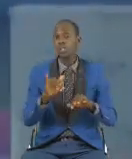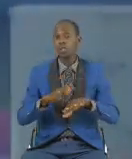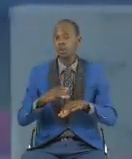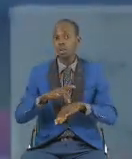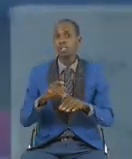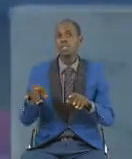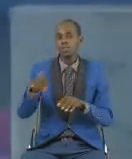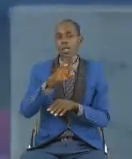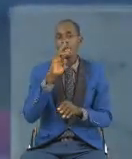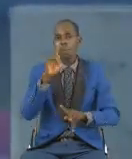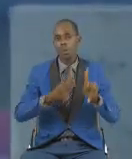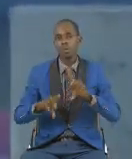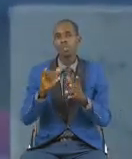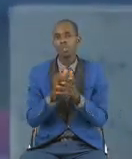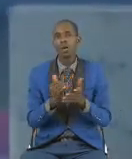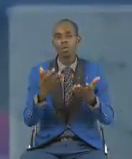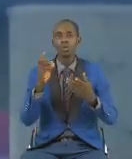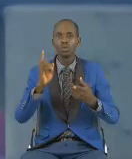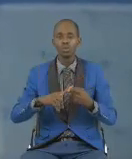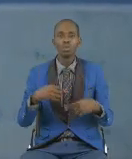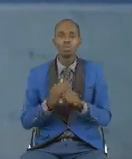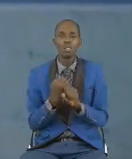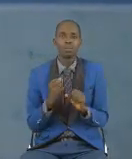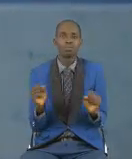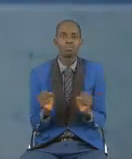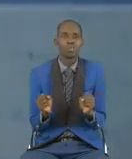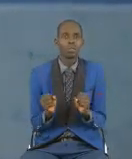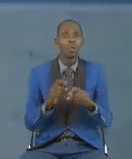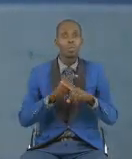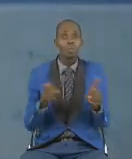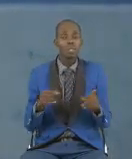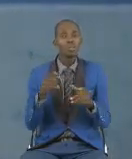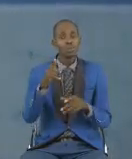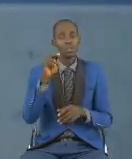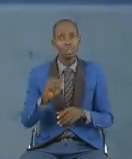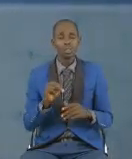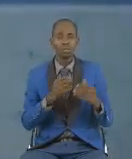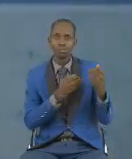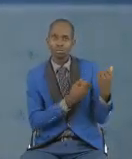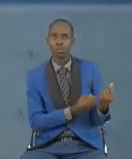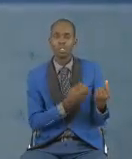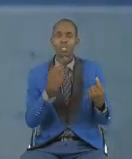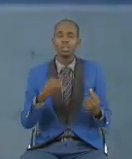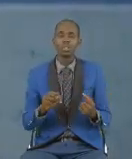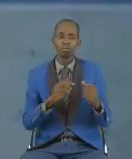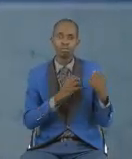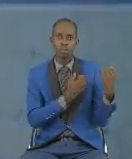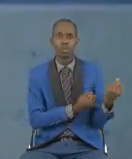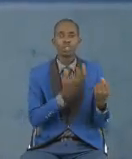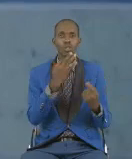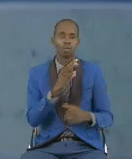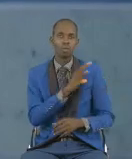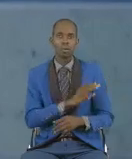people they want to intimidate. But it's going to take courage, the courage of character, the courage